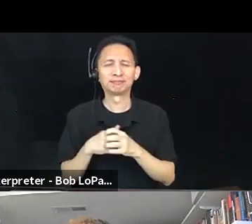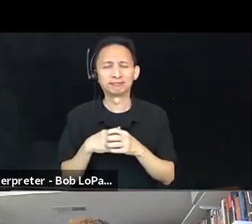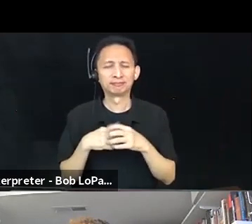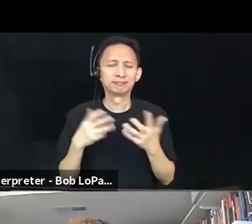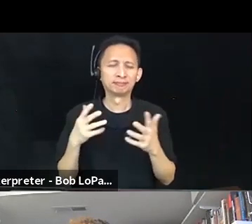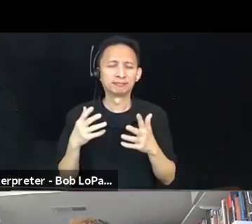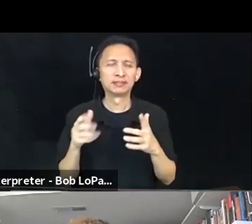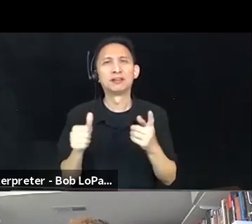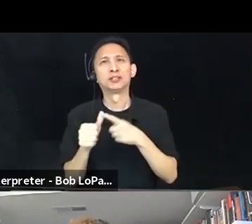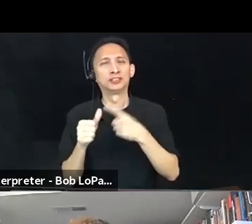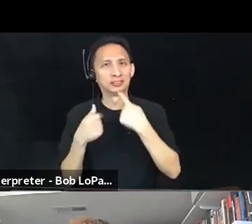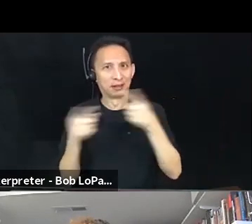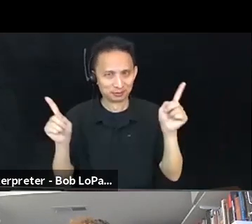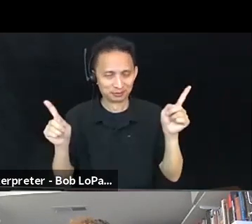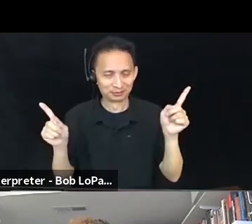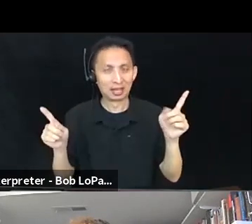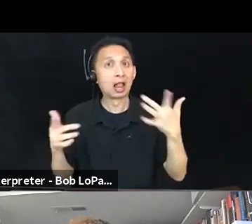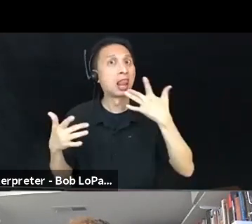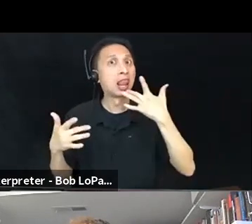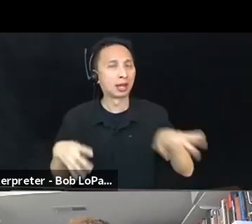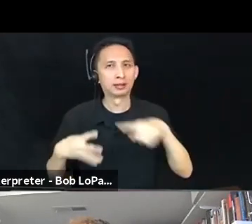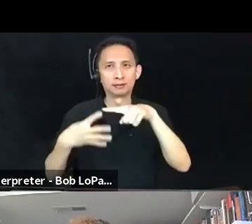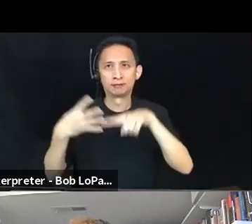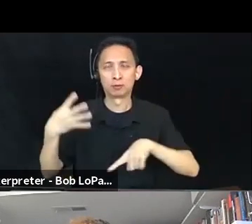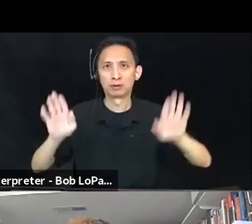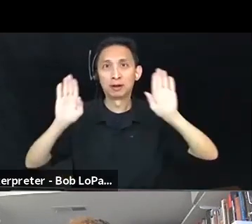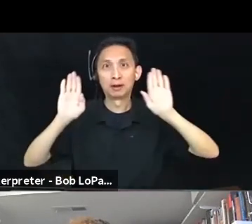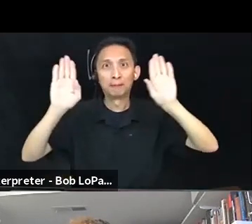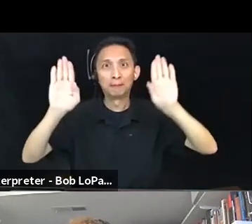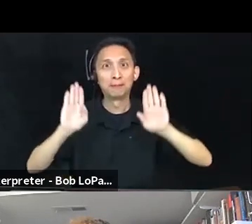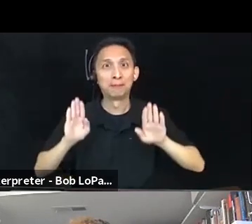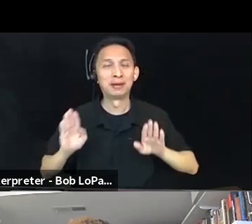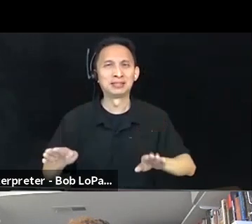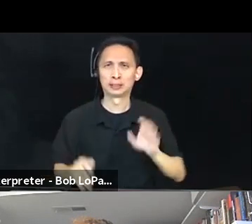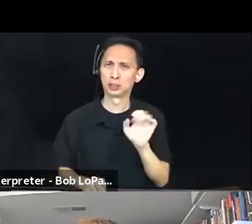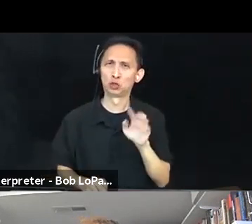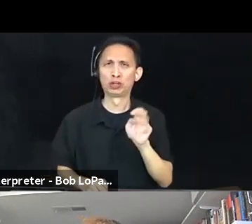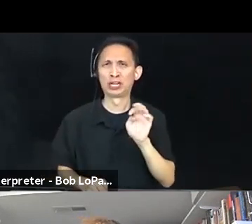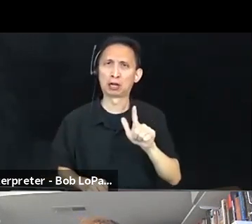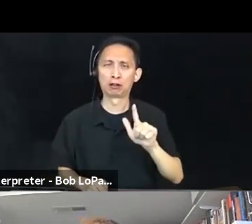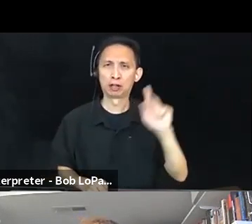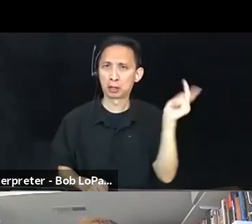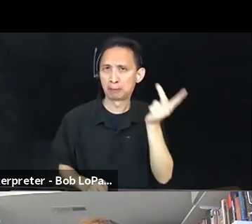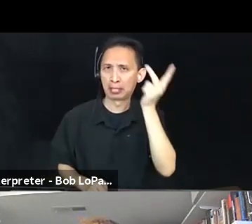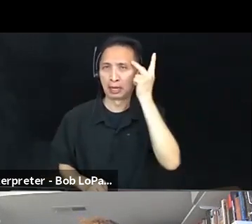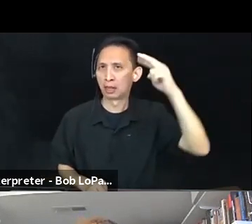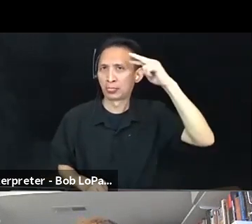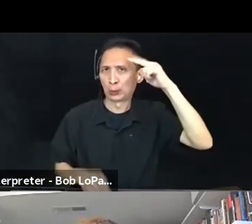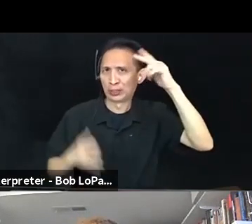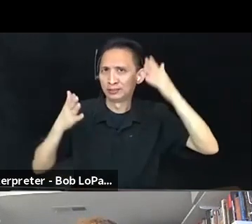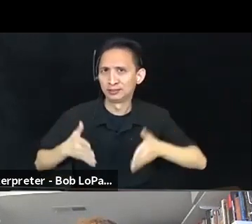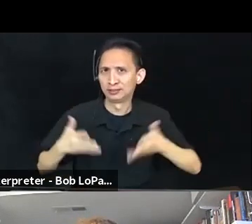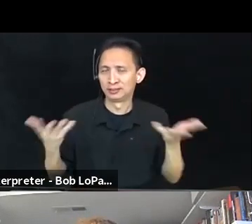just by saying we are super fortunate to have four fabulous critical political theorists with us